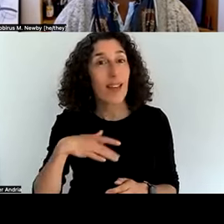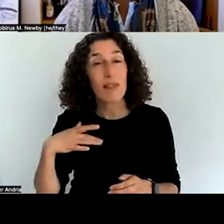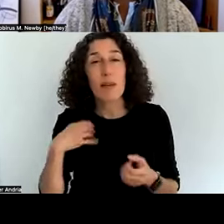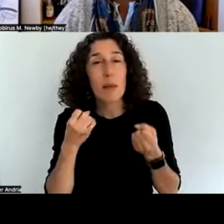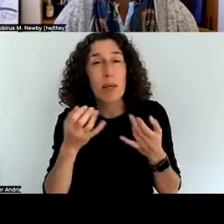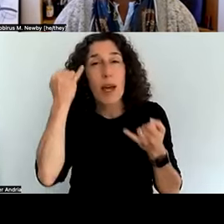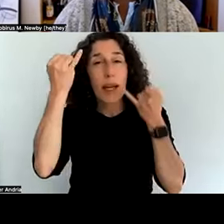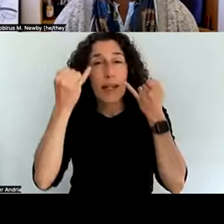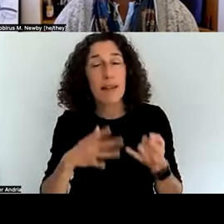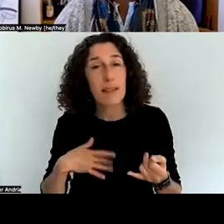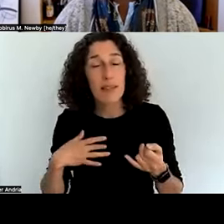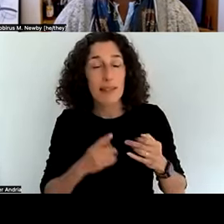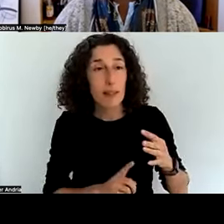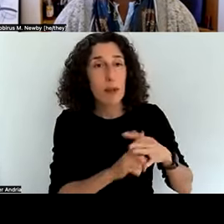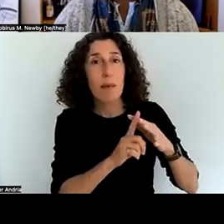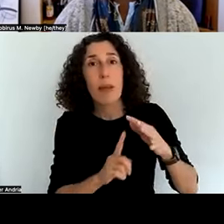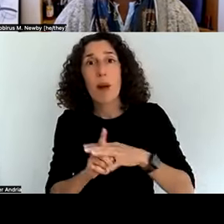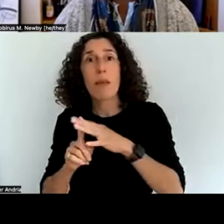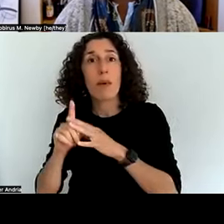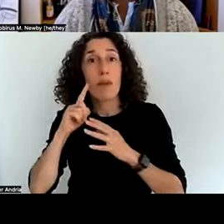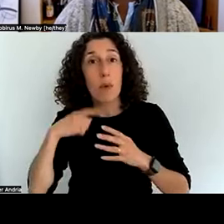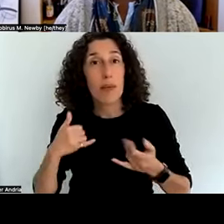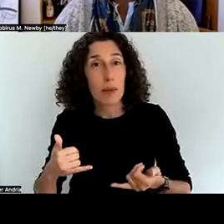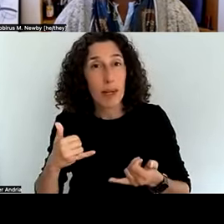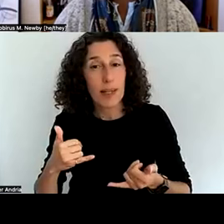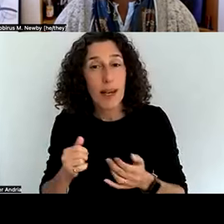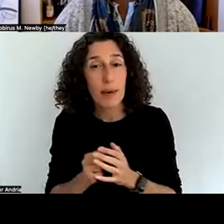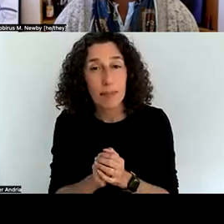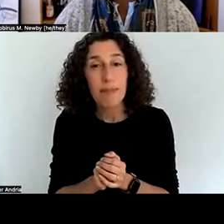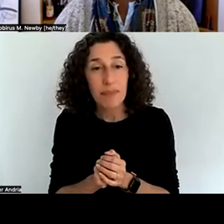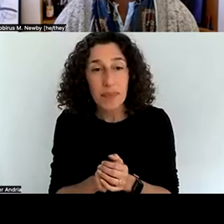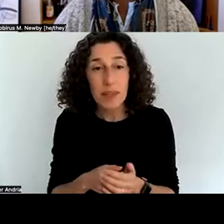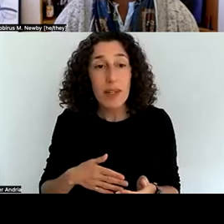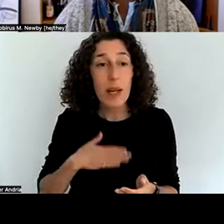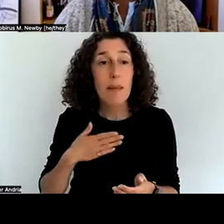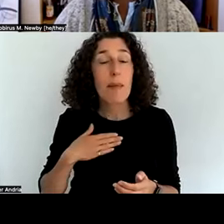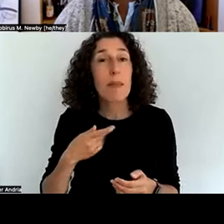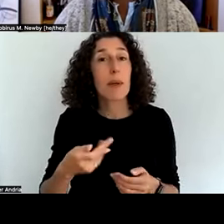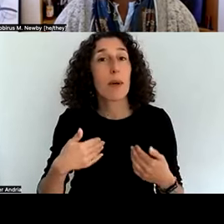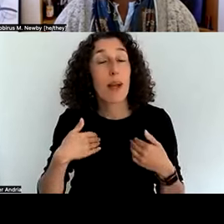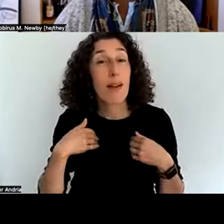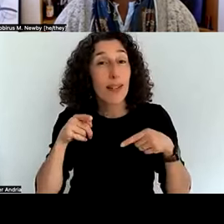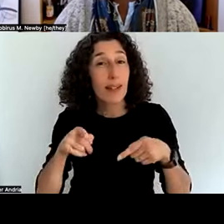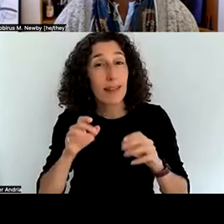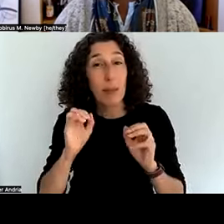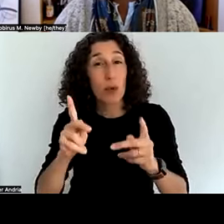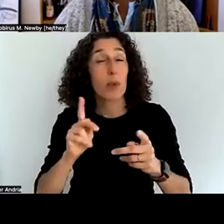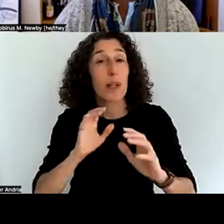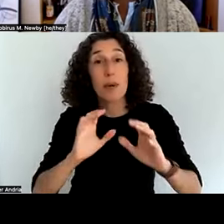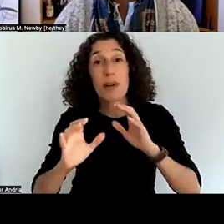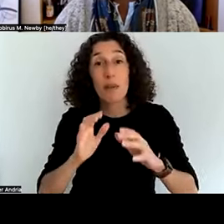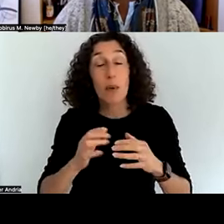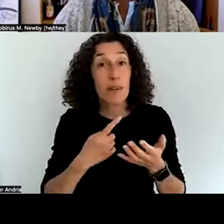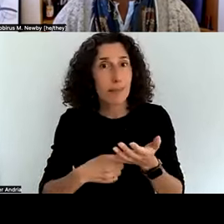Like I was thinking earlier about sort of like the workplace question, and you know, how do we kind